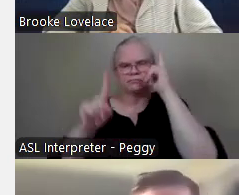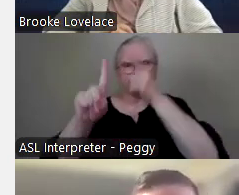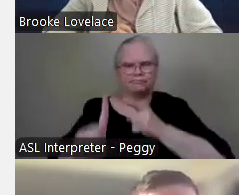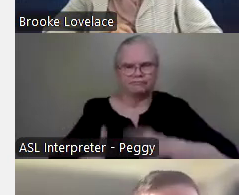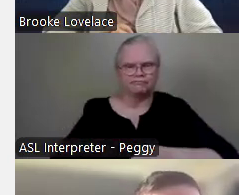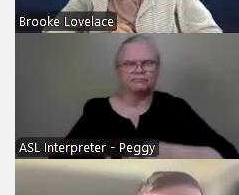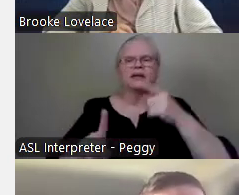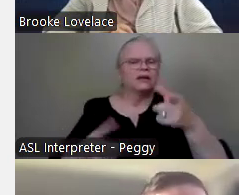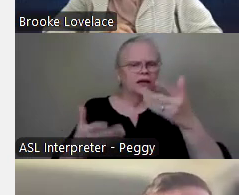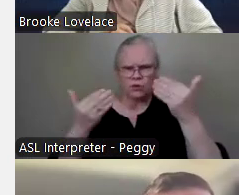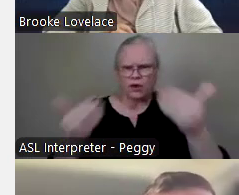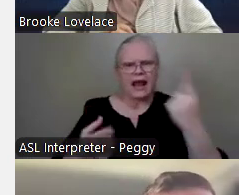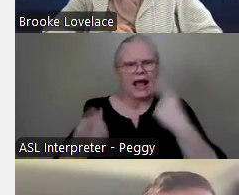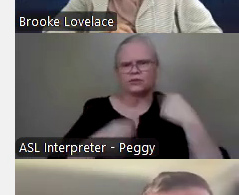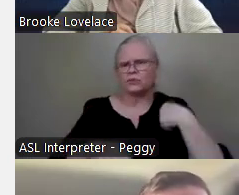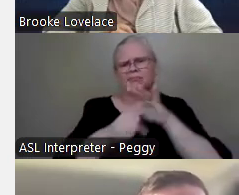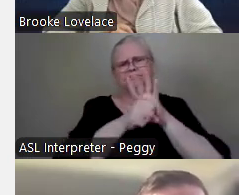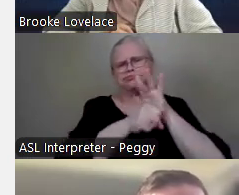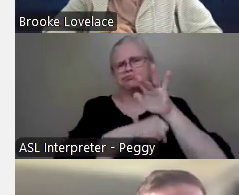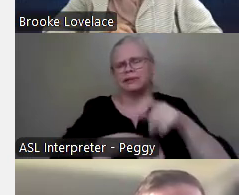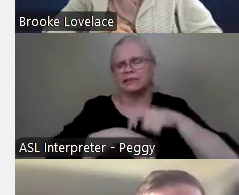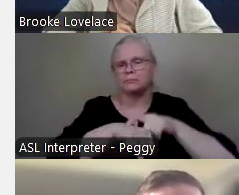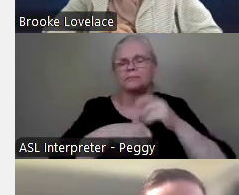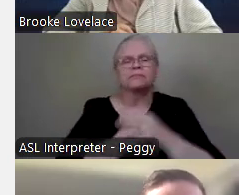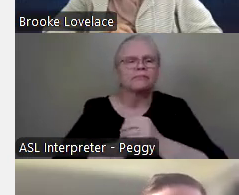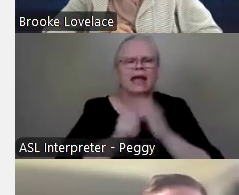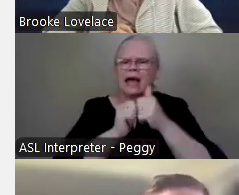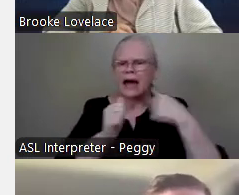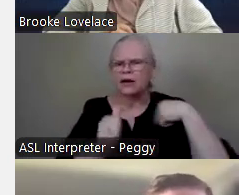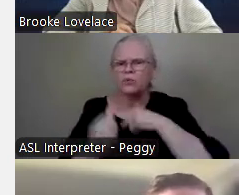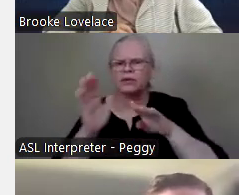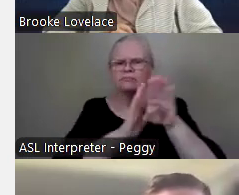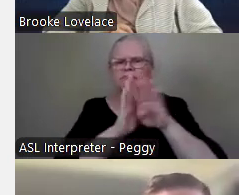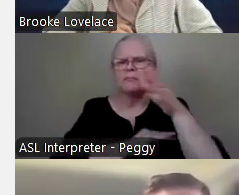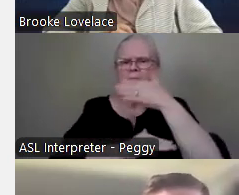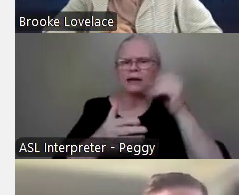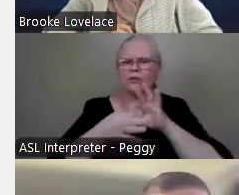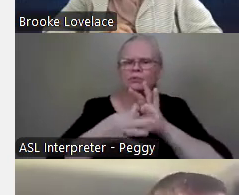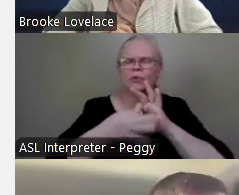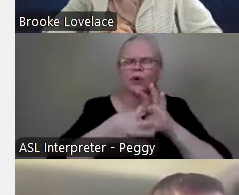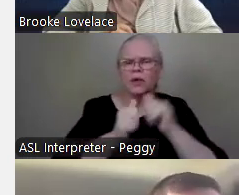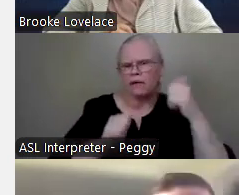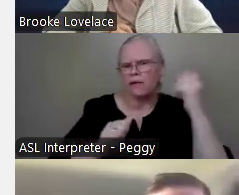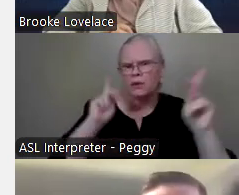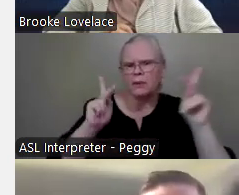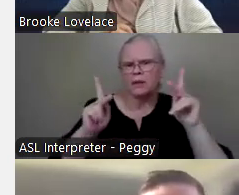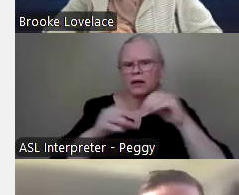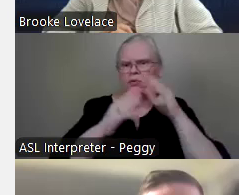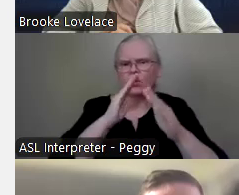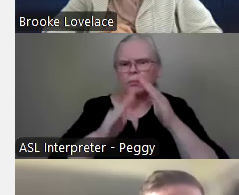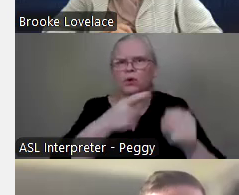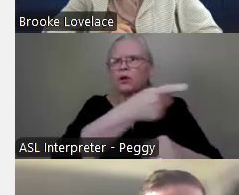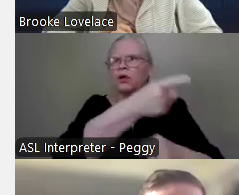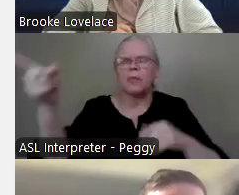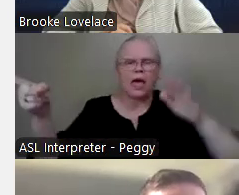certainly have the time. So how can we develop better relationships with others in the community who may not know